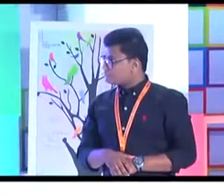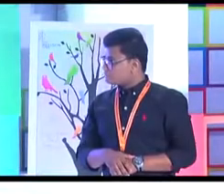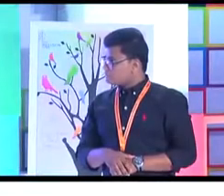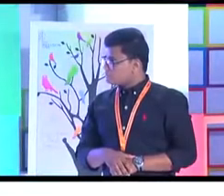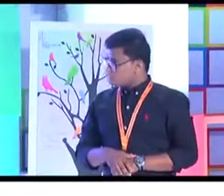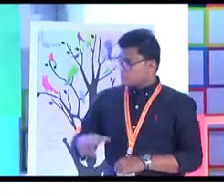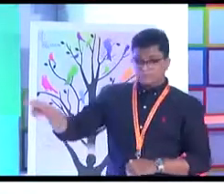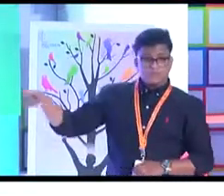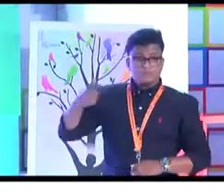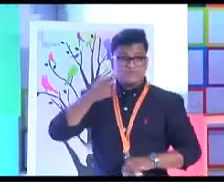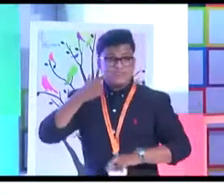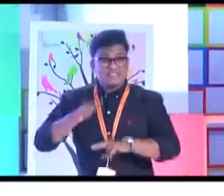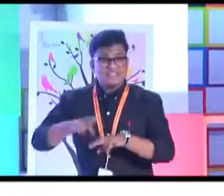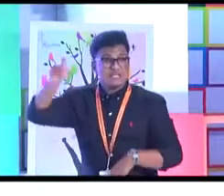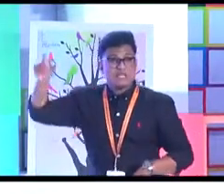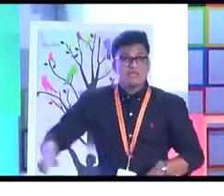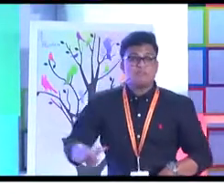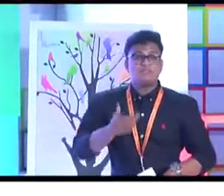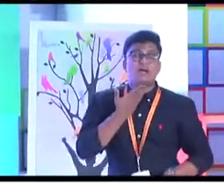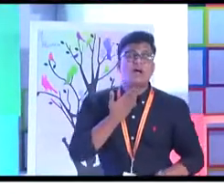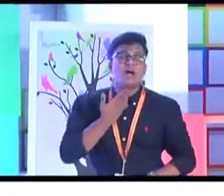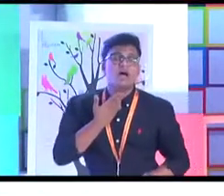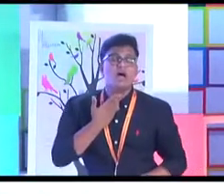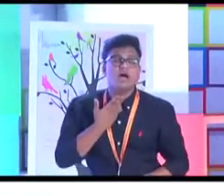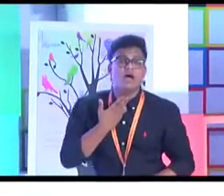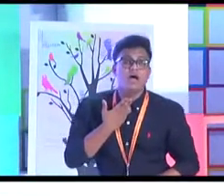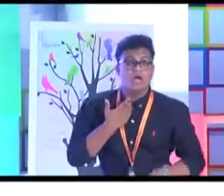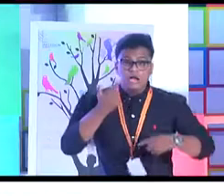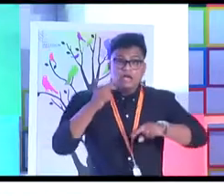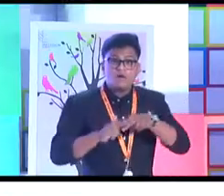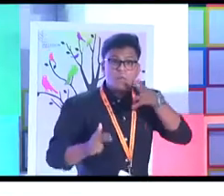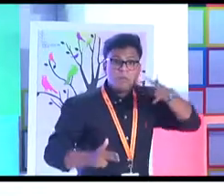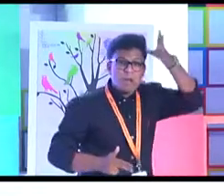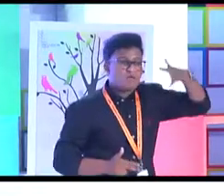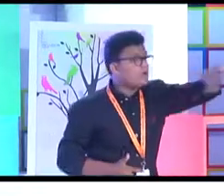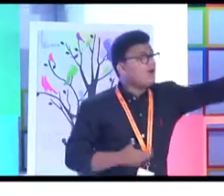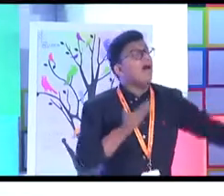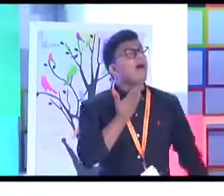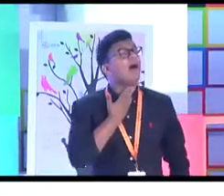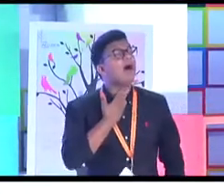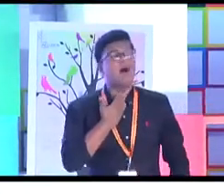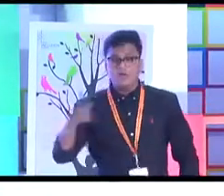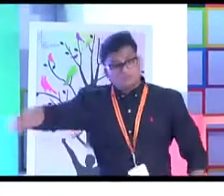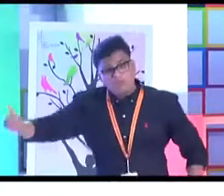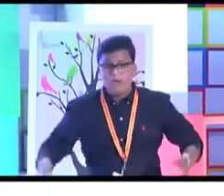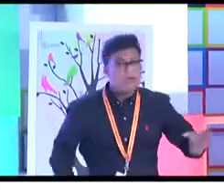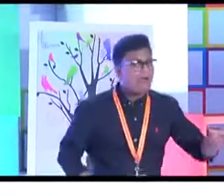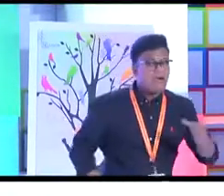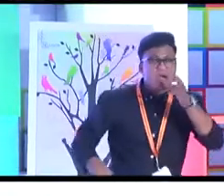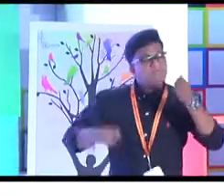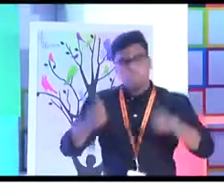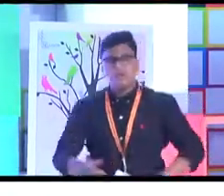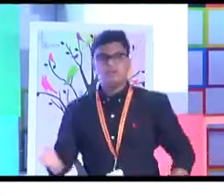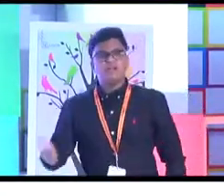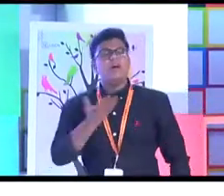thirsty, if my parents are outside home, I need to be thirsty for hours because I can't get one glass of water on my own. So I can